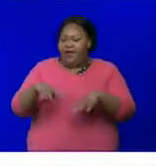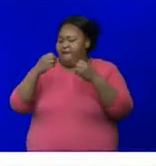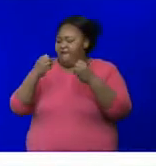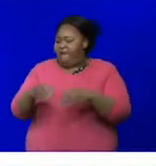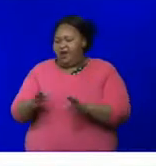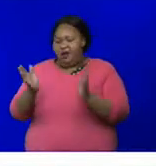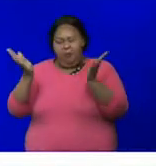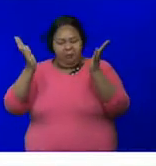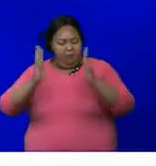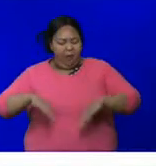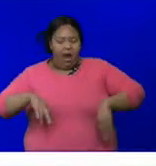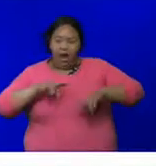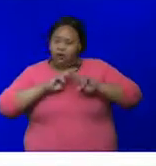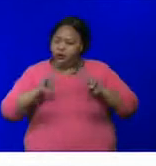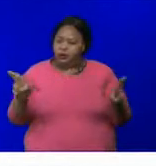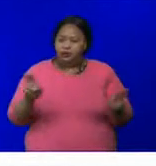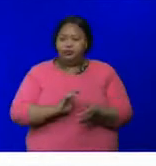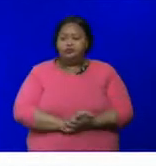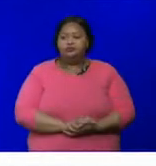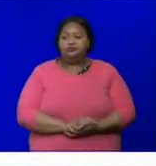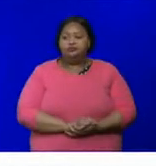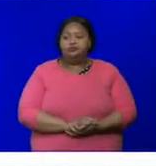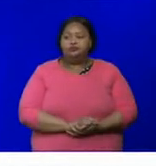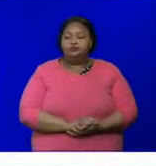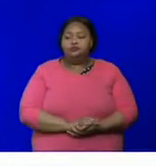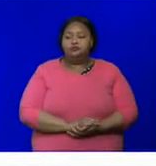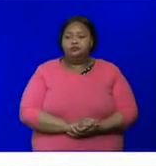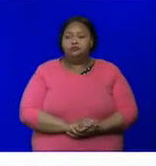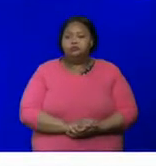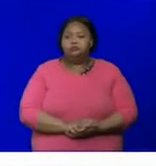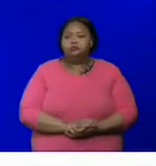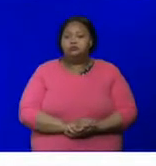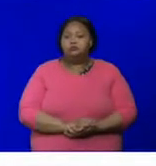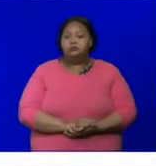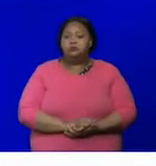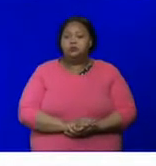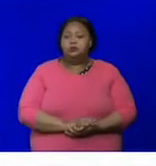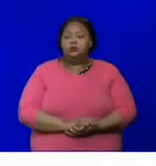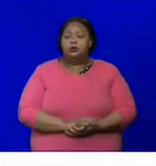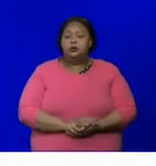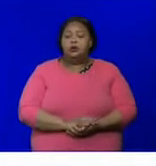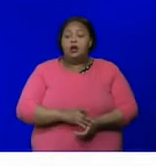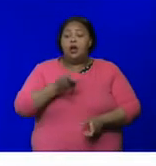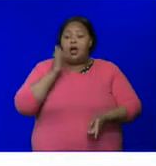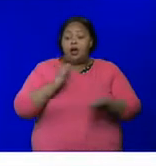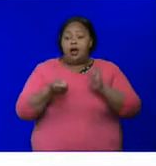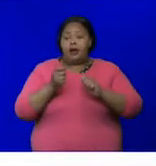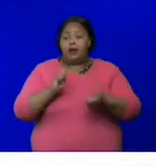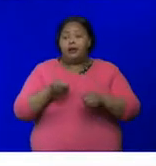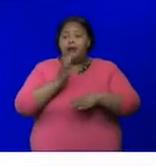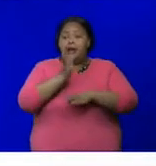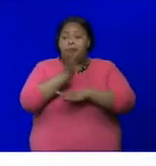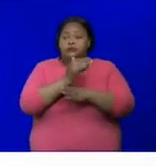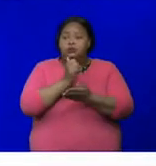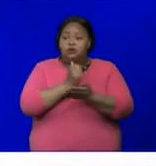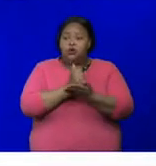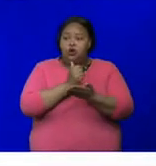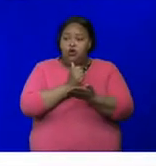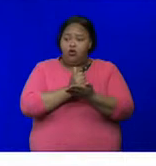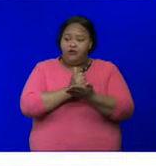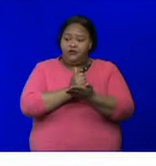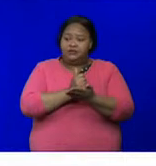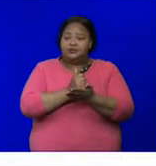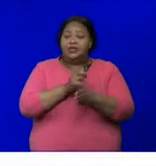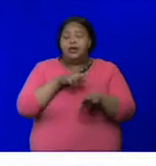setifile abasekho bantu. Dr. Fiona Duguid weli hovisi lelincusele le Canada kuleli uthi batawusekela abalimi